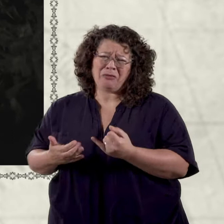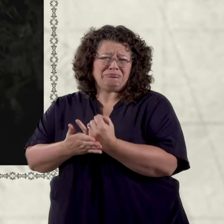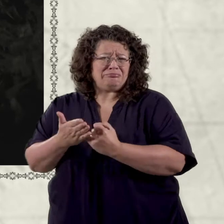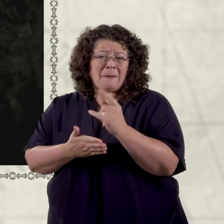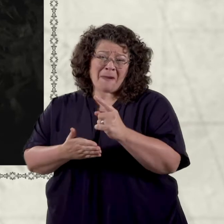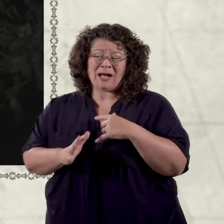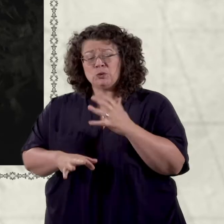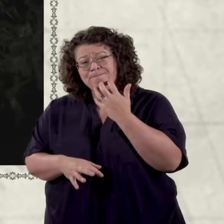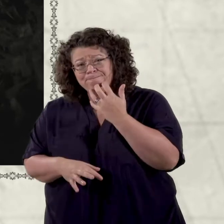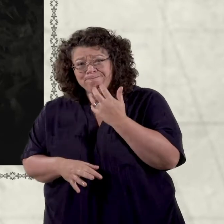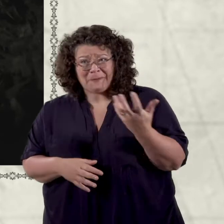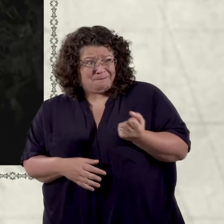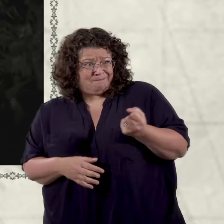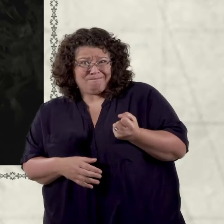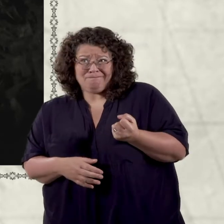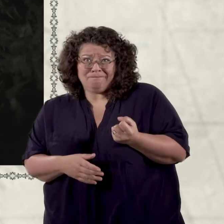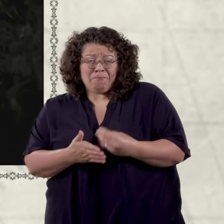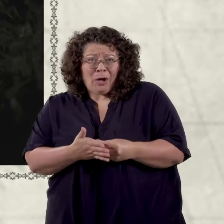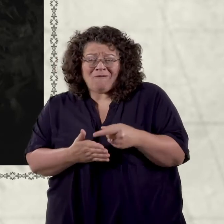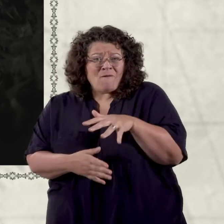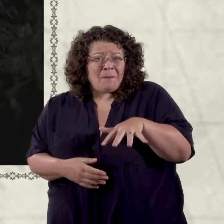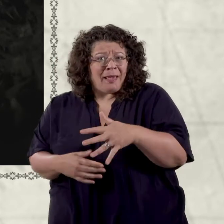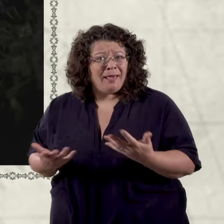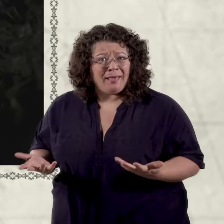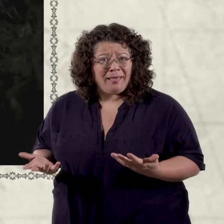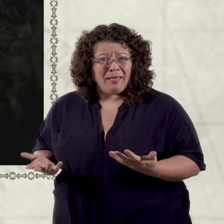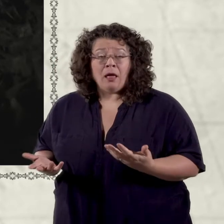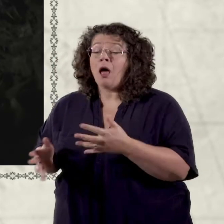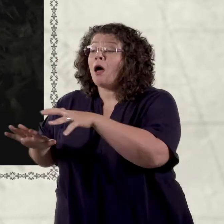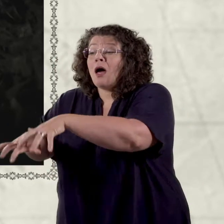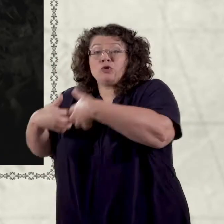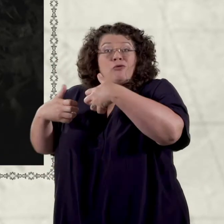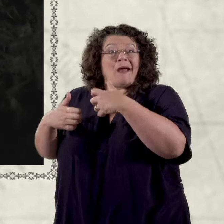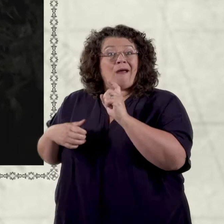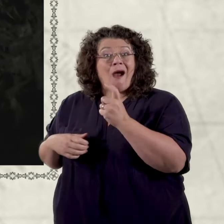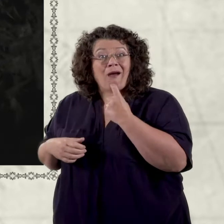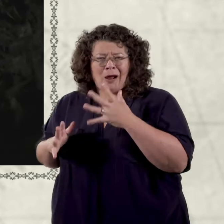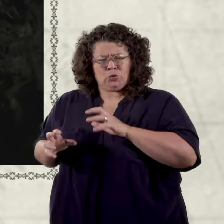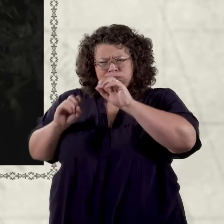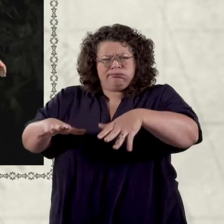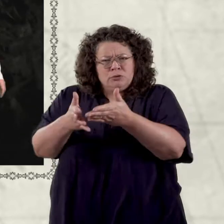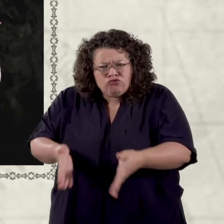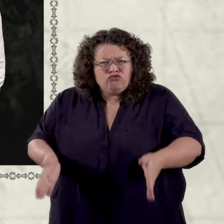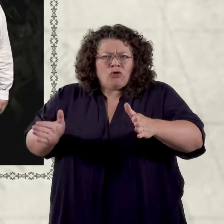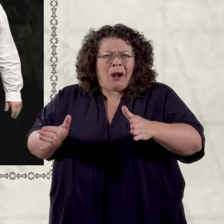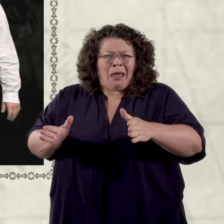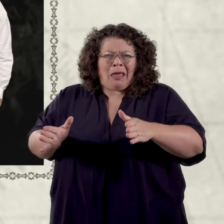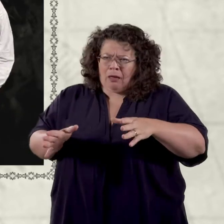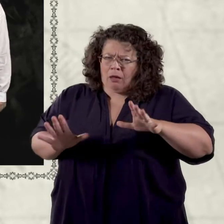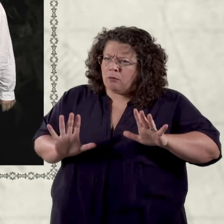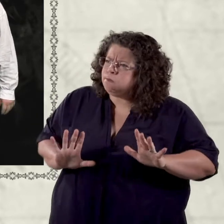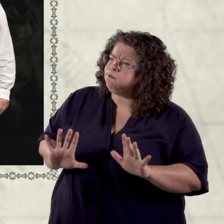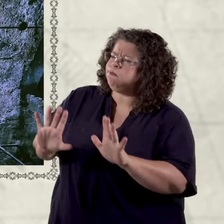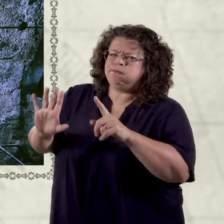Now, once we'd extracted the iron, we'd have to put it into huge trolleys in order to get moved out of the